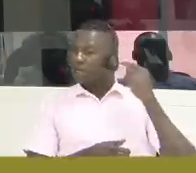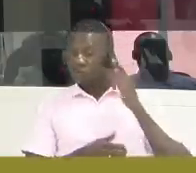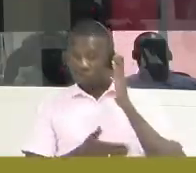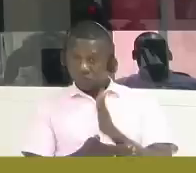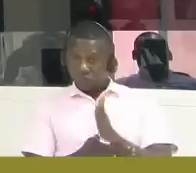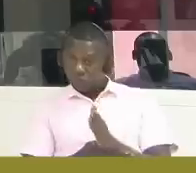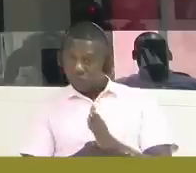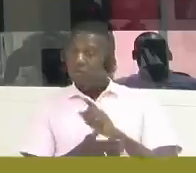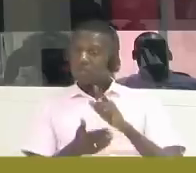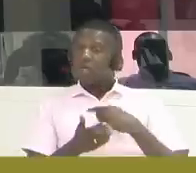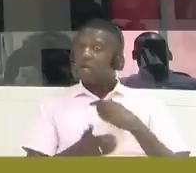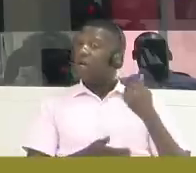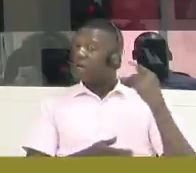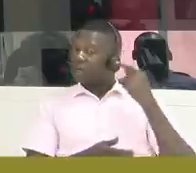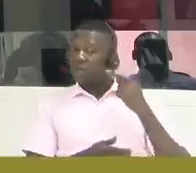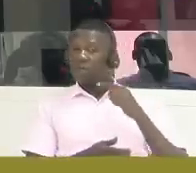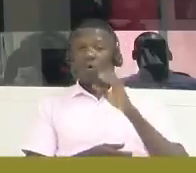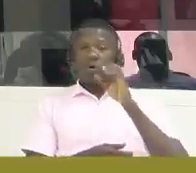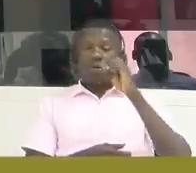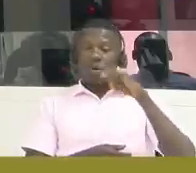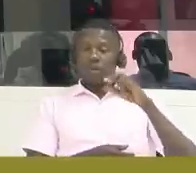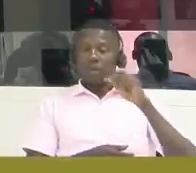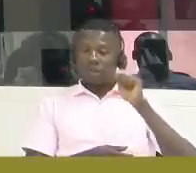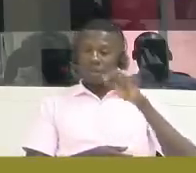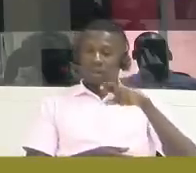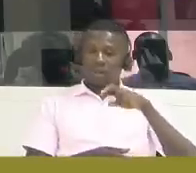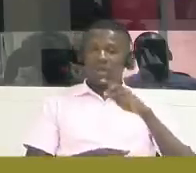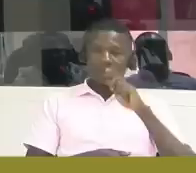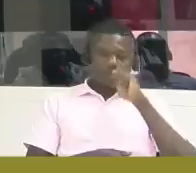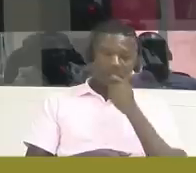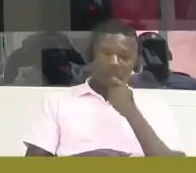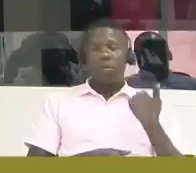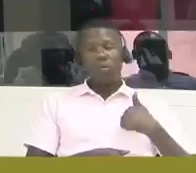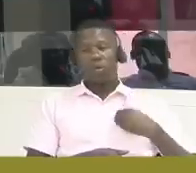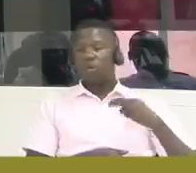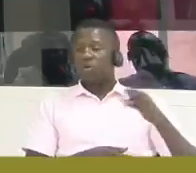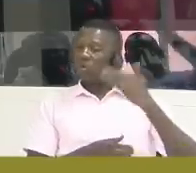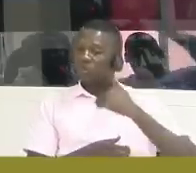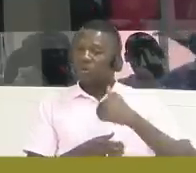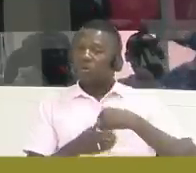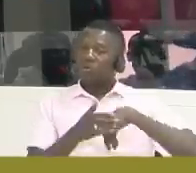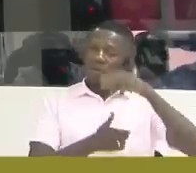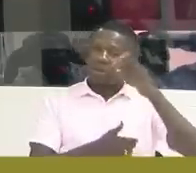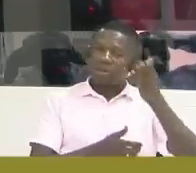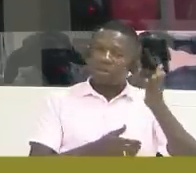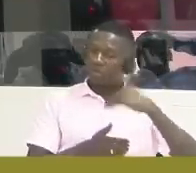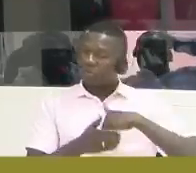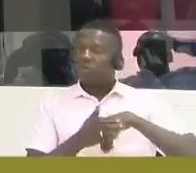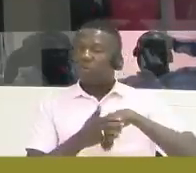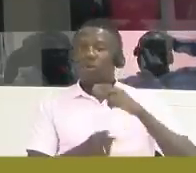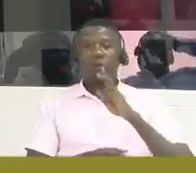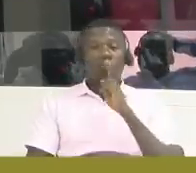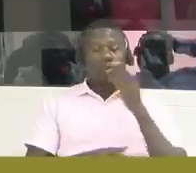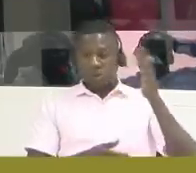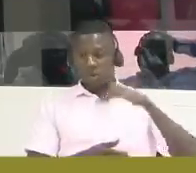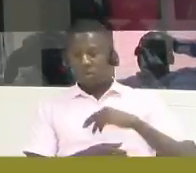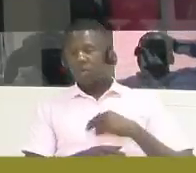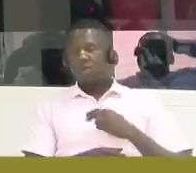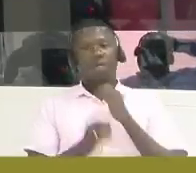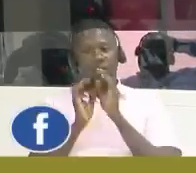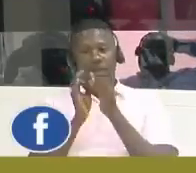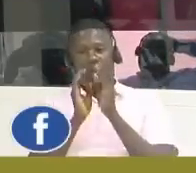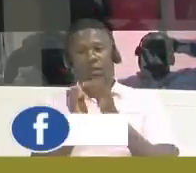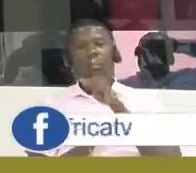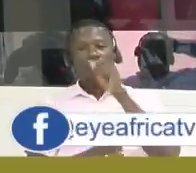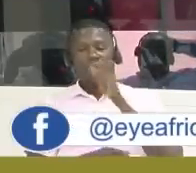they had Omar Baro is dead. People were coming and going. So whoever come, I'll tell the person, they